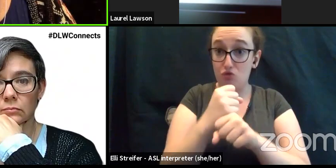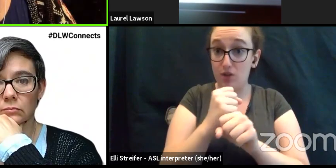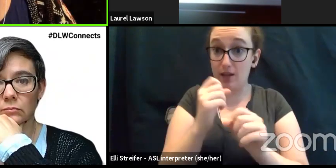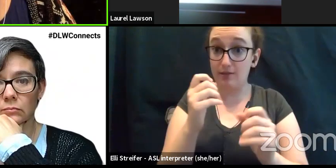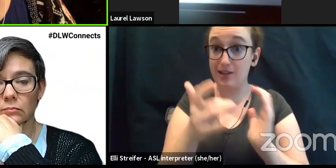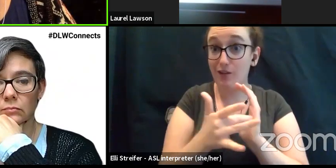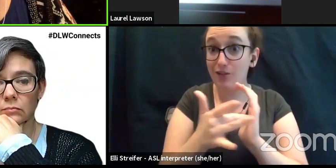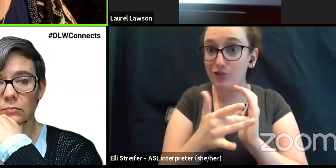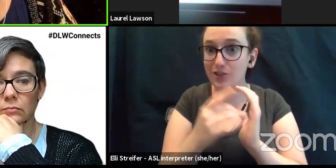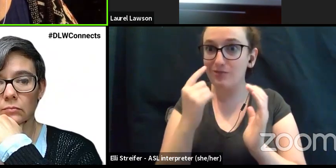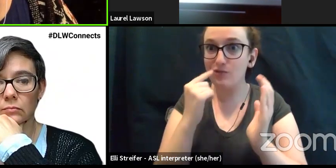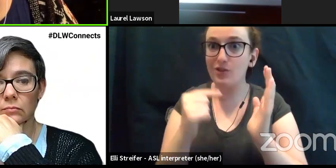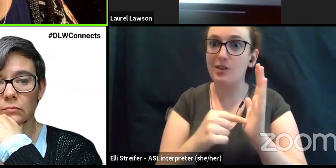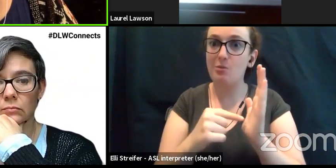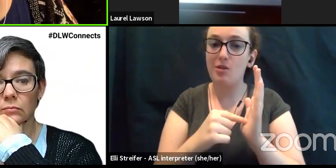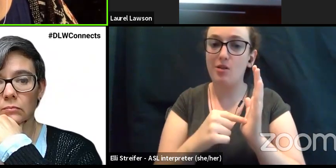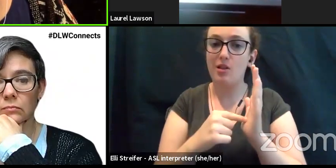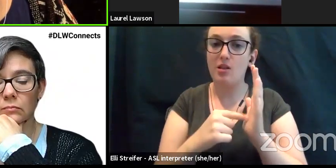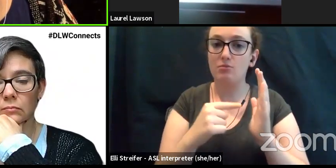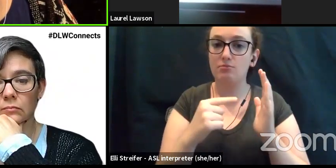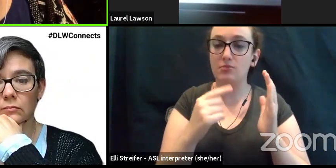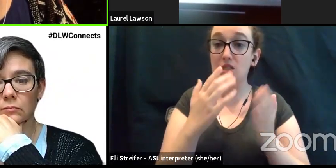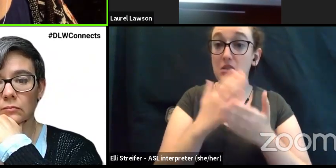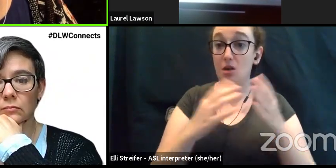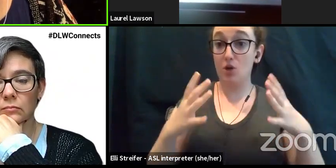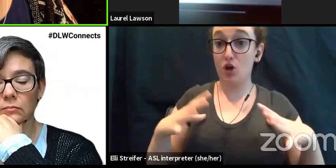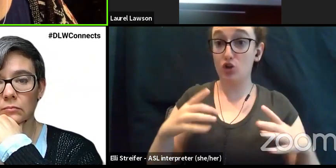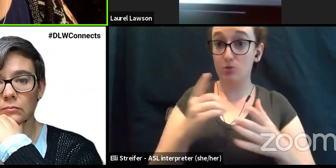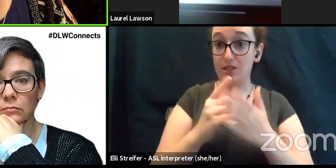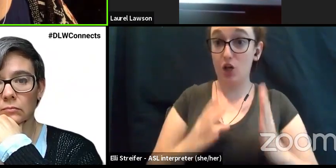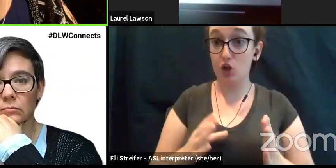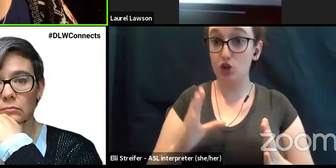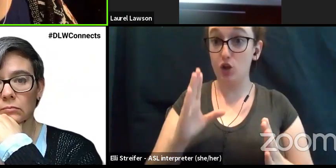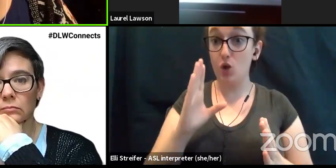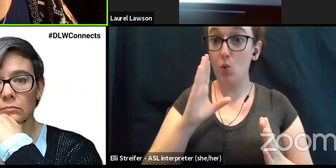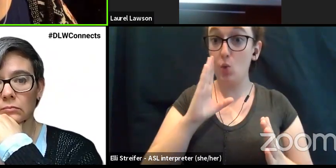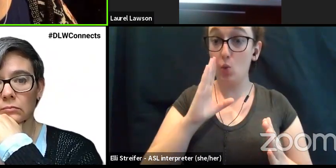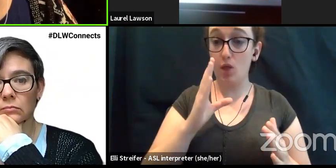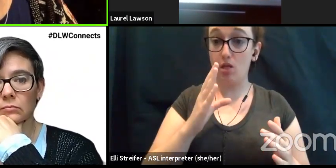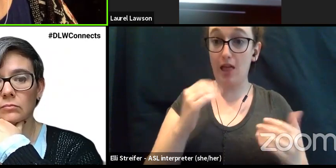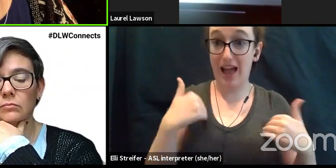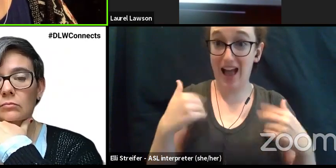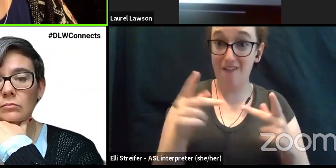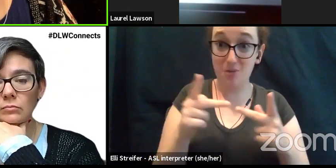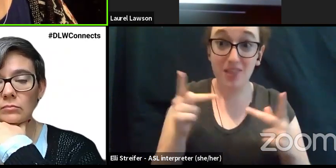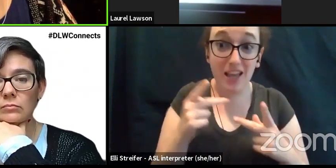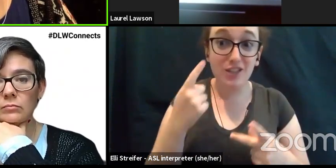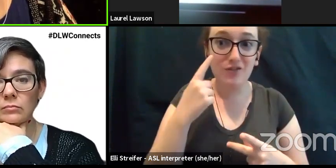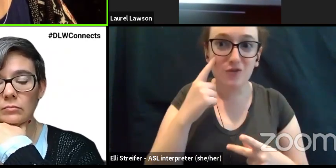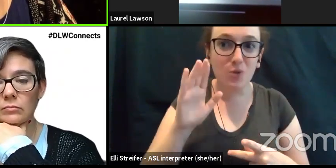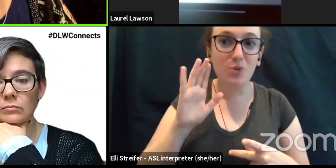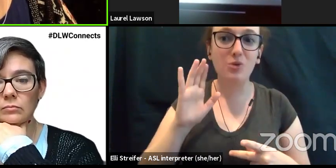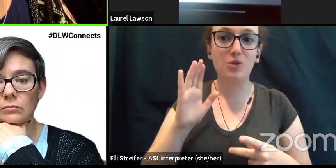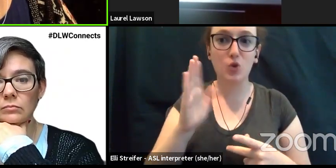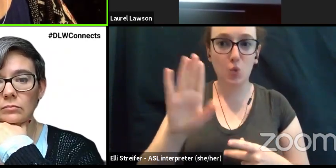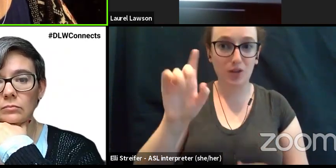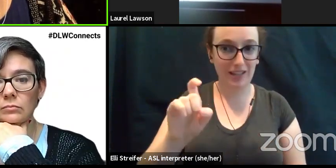costume designers to actually build a place for those kinds of things into your work. So I feel